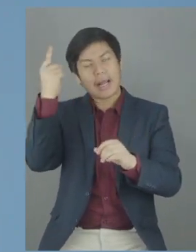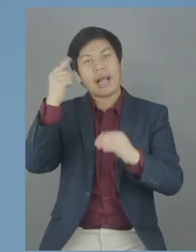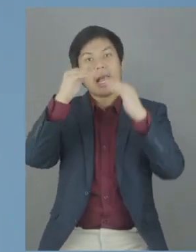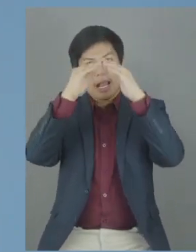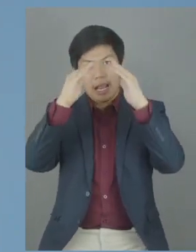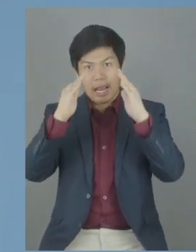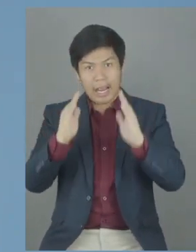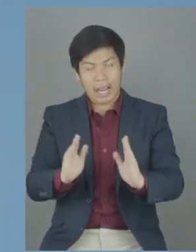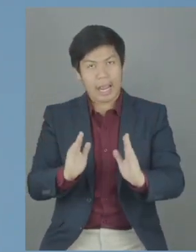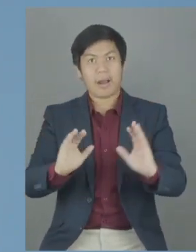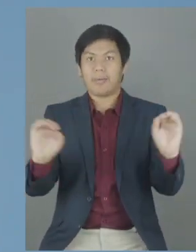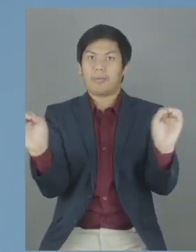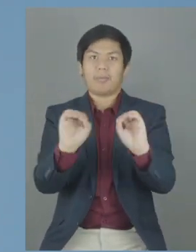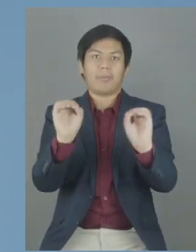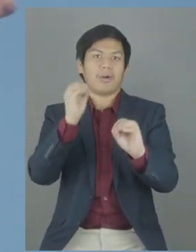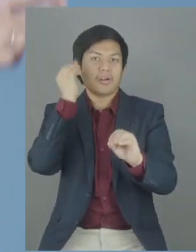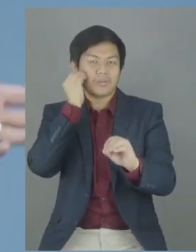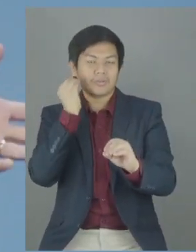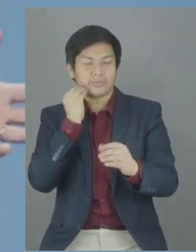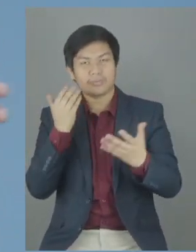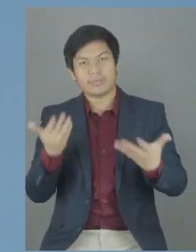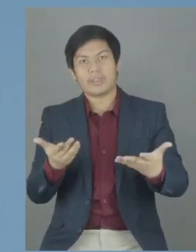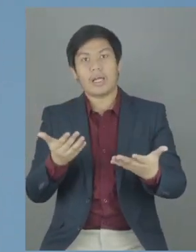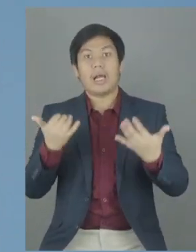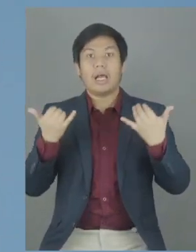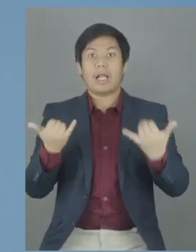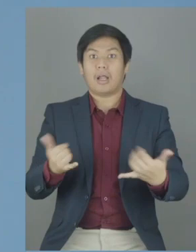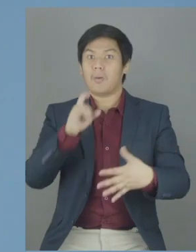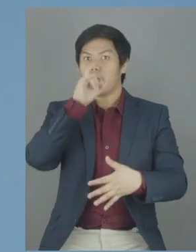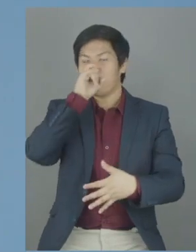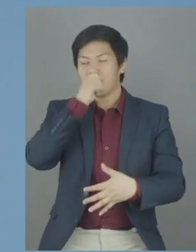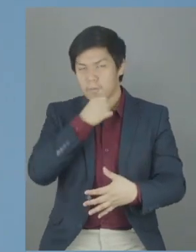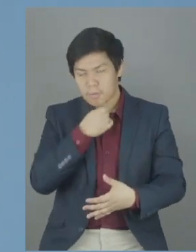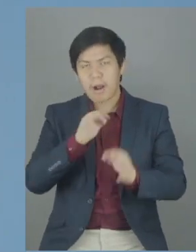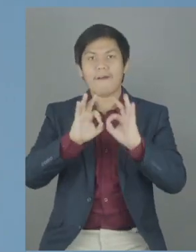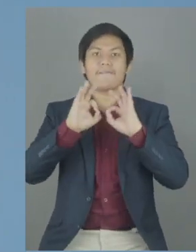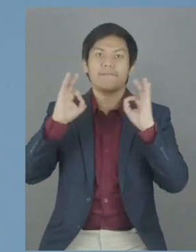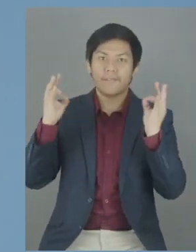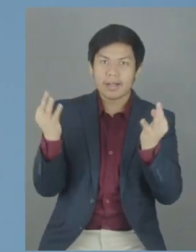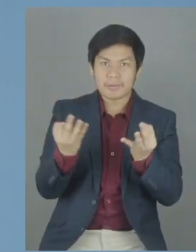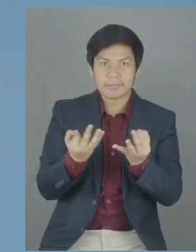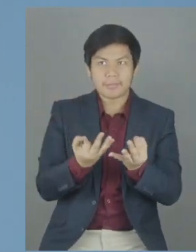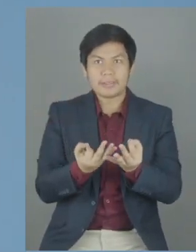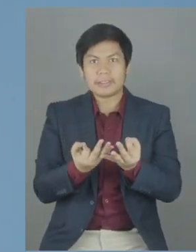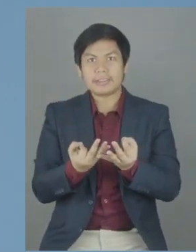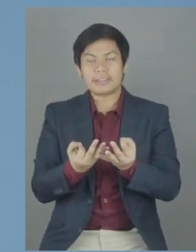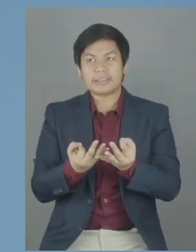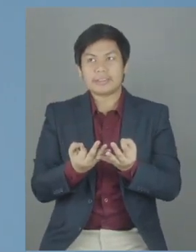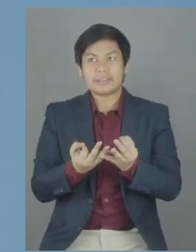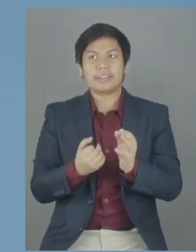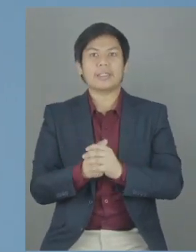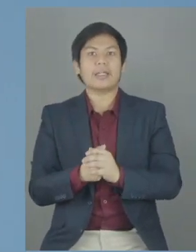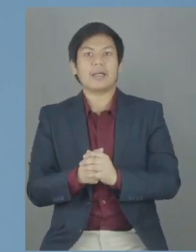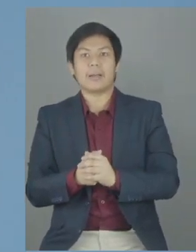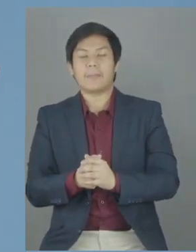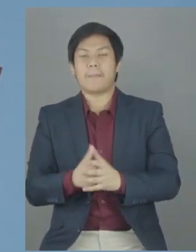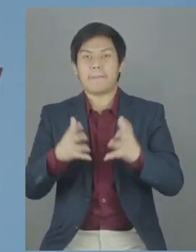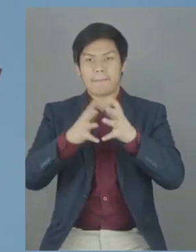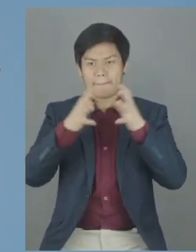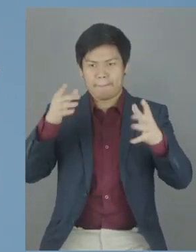home. And then you become an adult, you have a family, you contribute to a bigger picture, a bigger